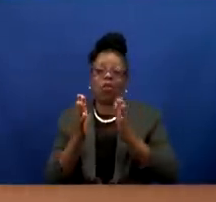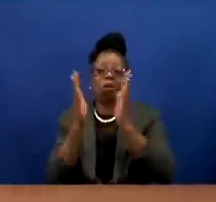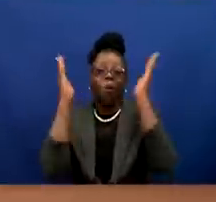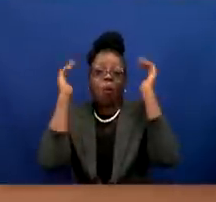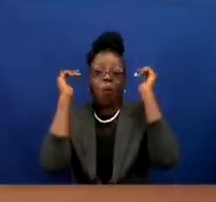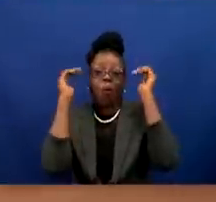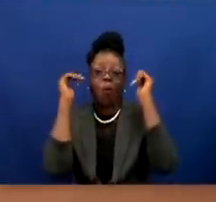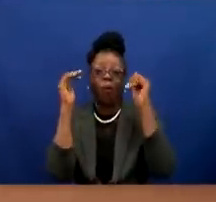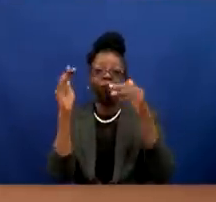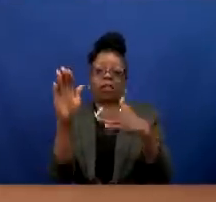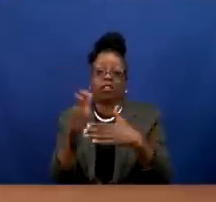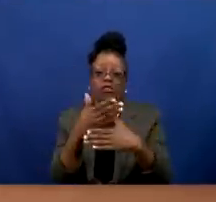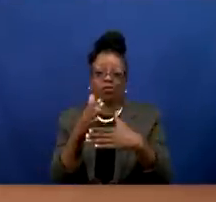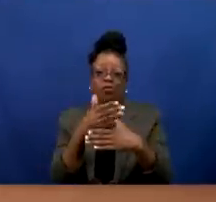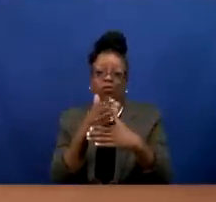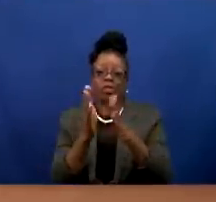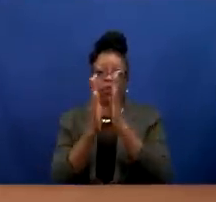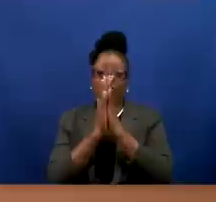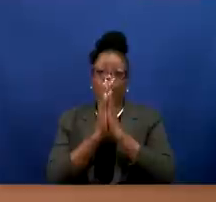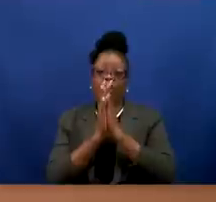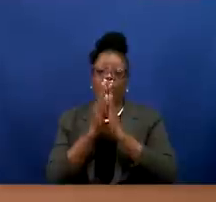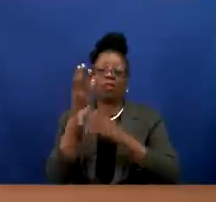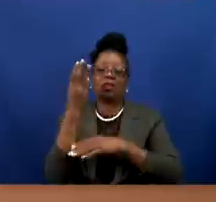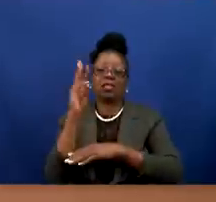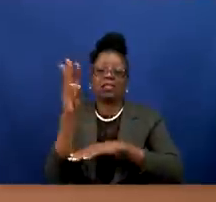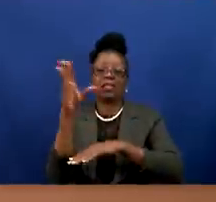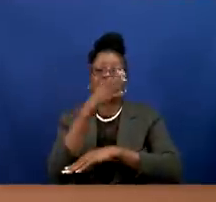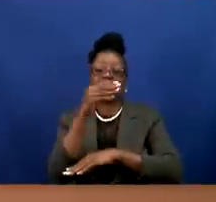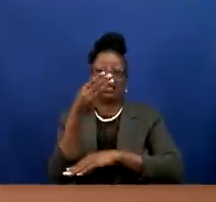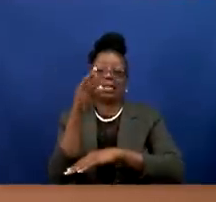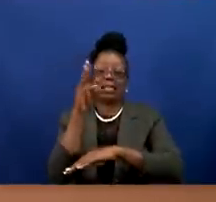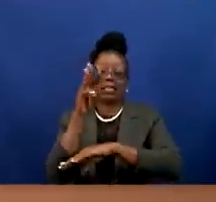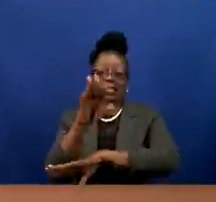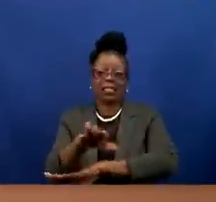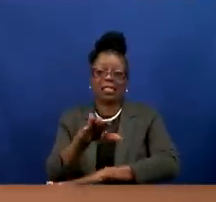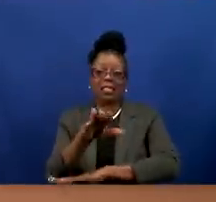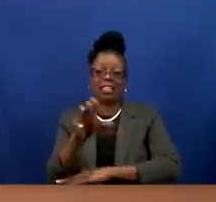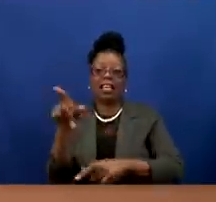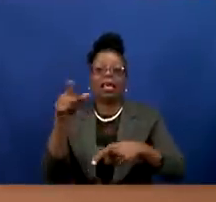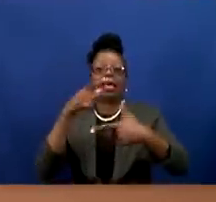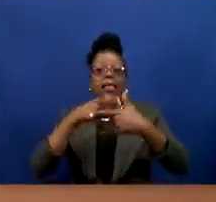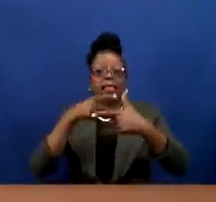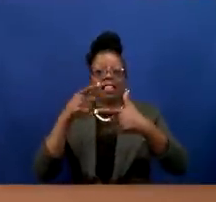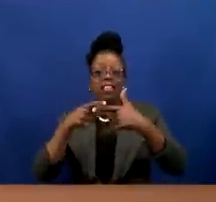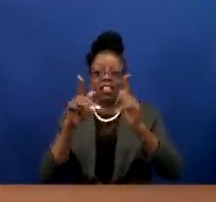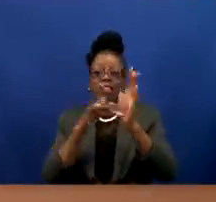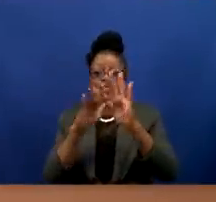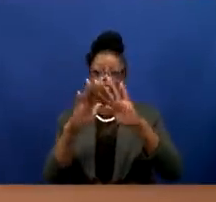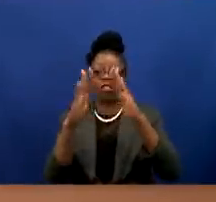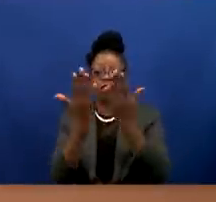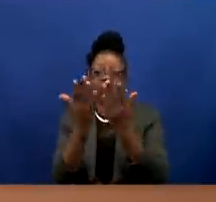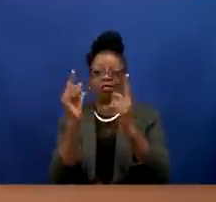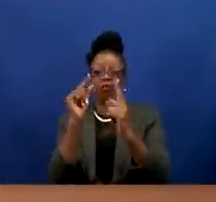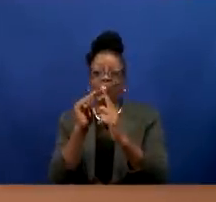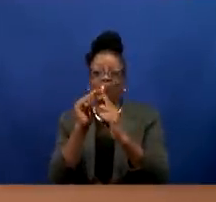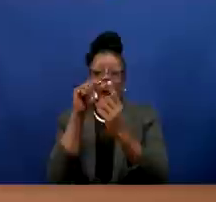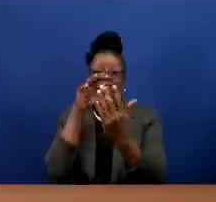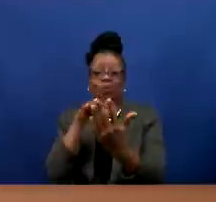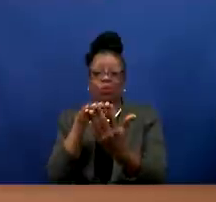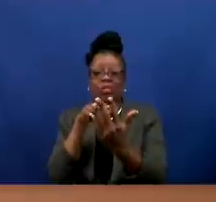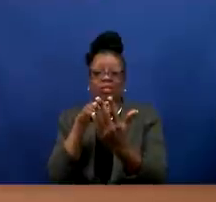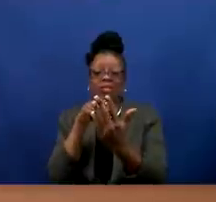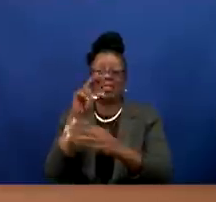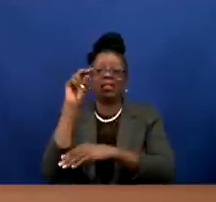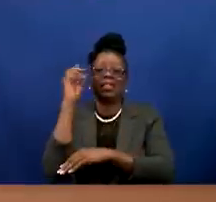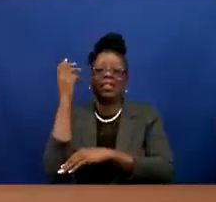prayer at 6 and 6 this coming Wednesday, and then Bible study at noon and 7 p.m. It will be live at noon in the